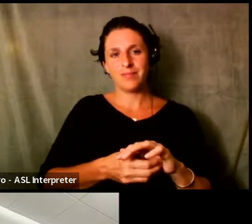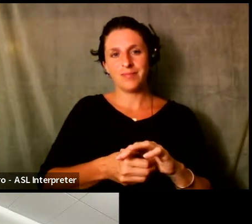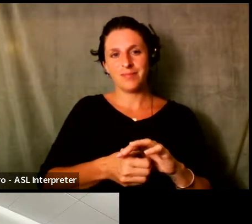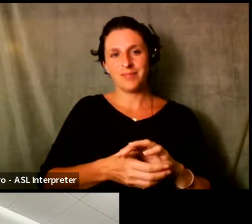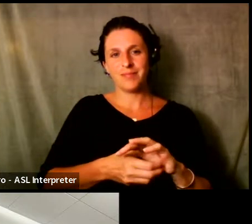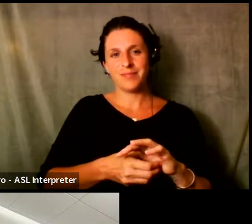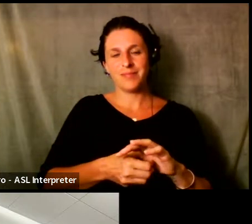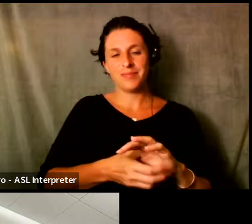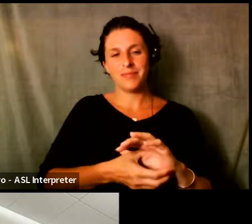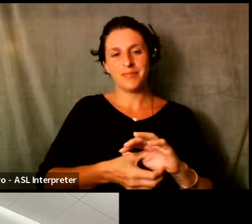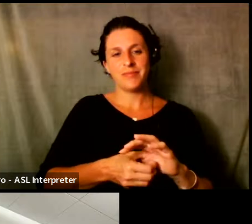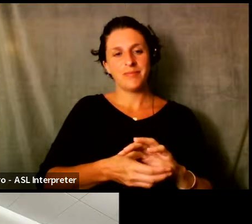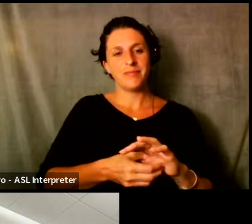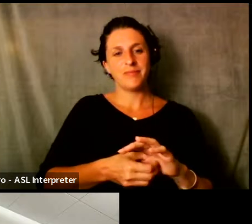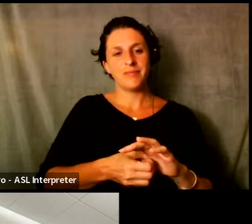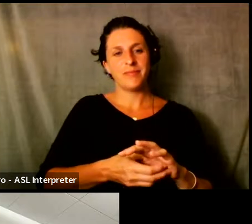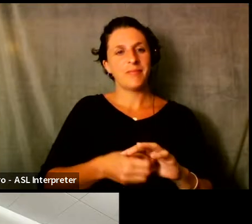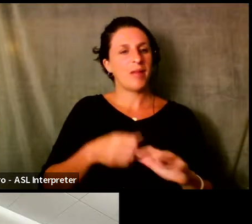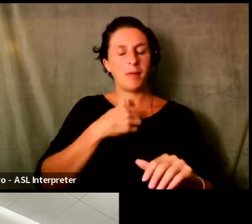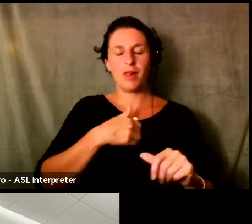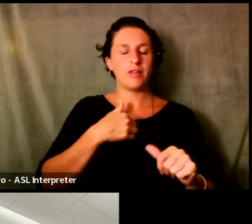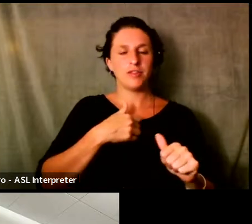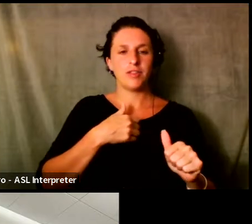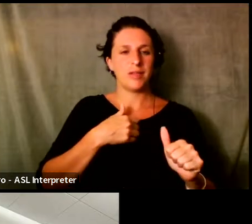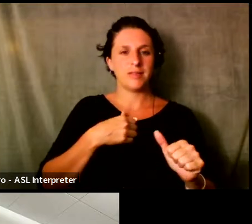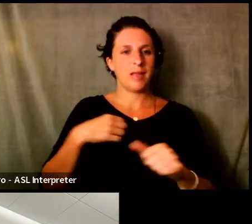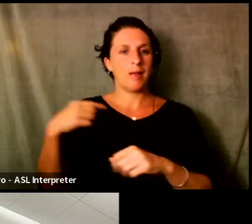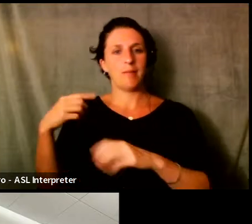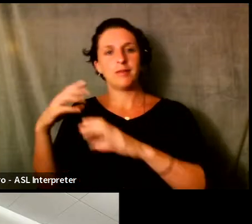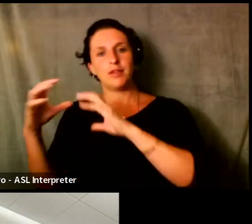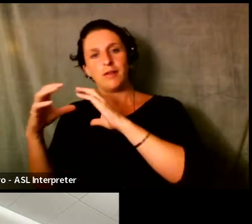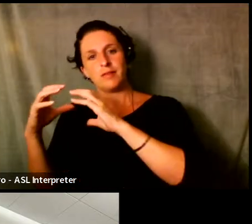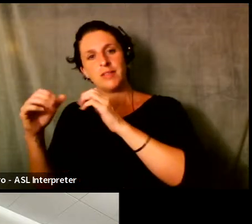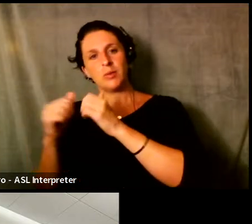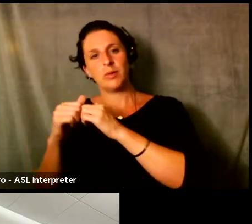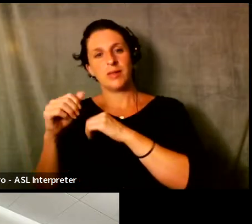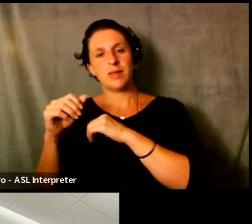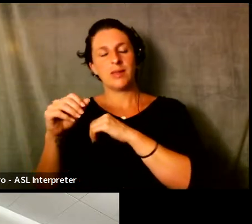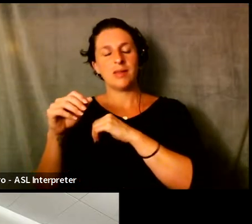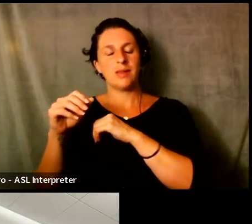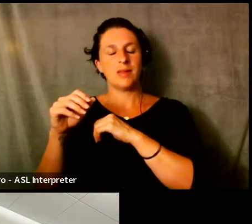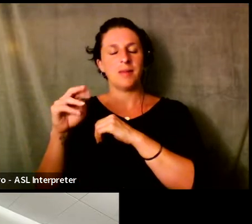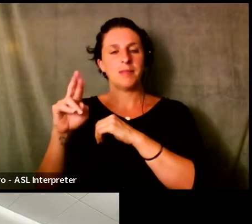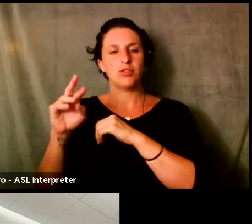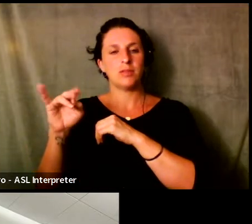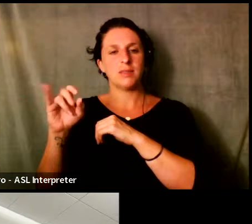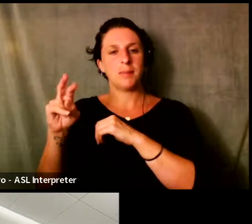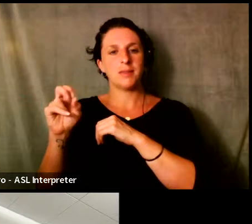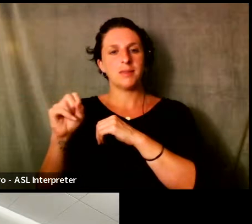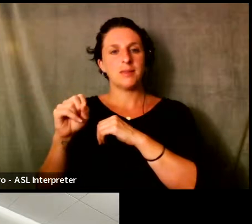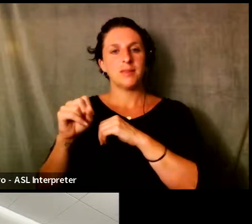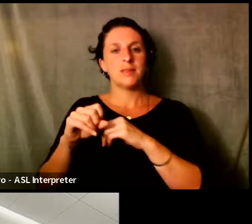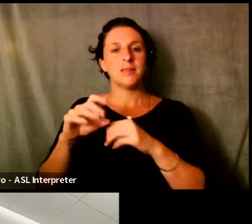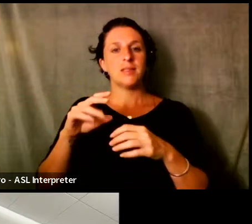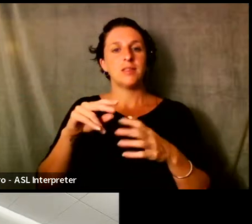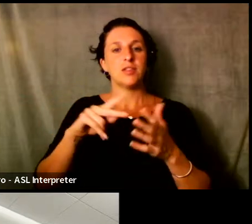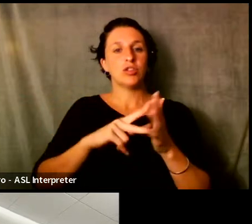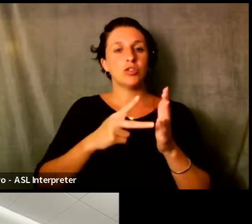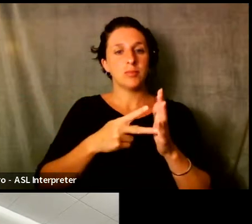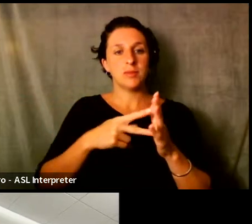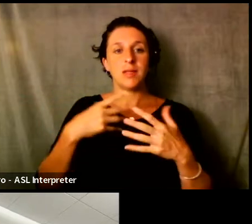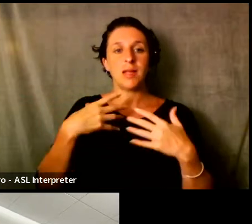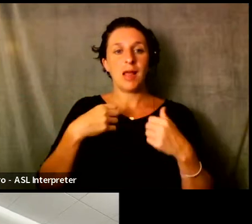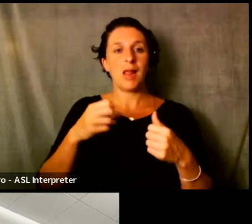Sorry. So I apologize. I was No, sorry. out having a conversation with Mr. Simmons, but in terms of health and welfare